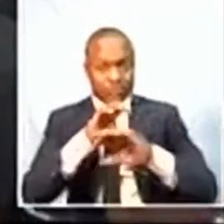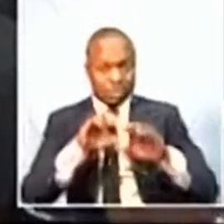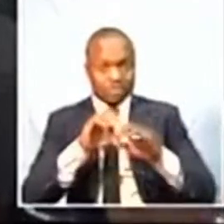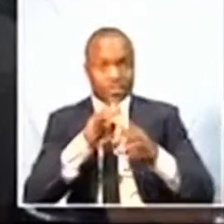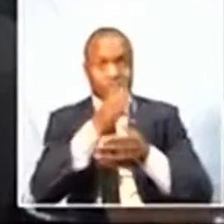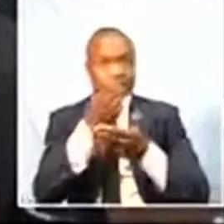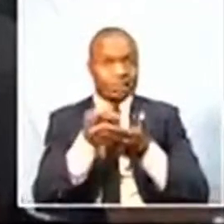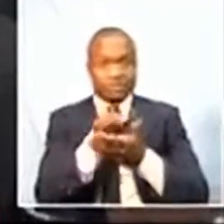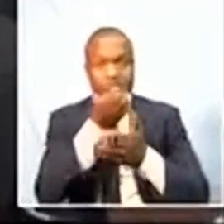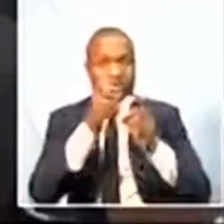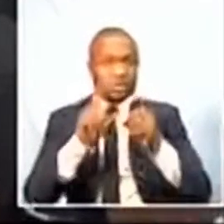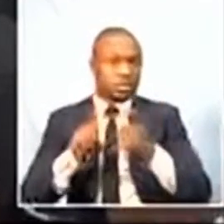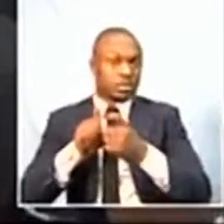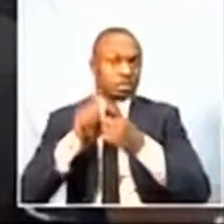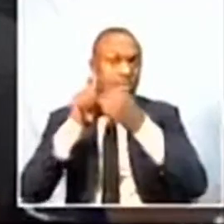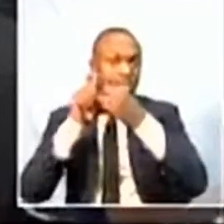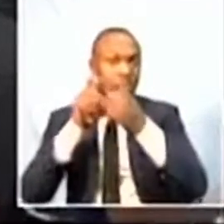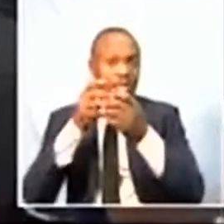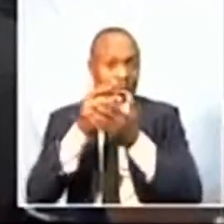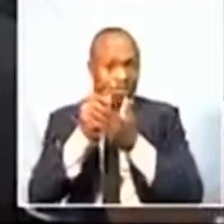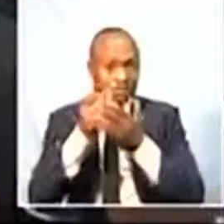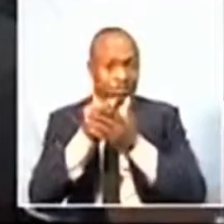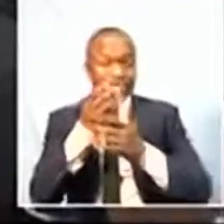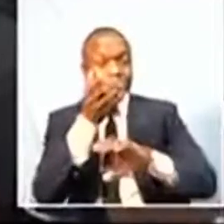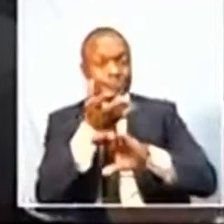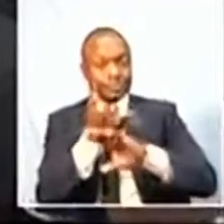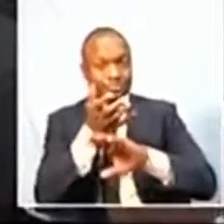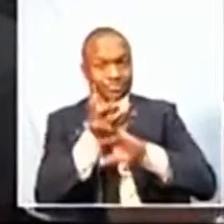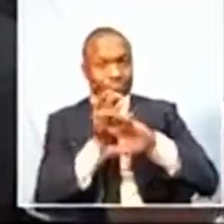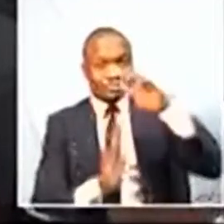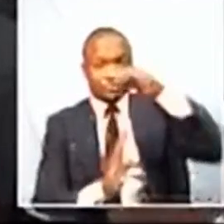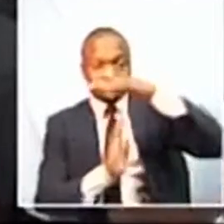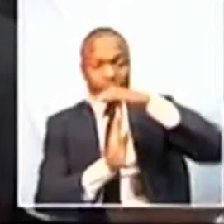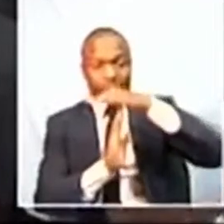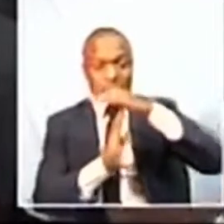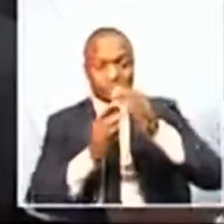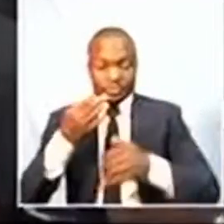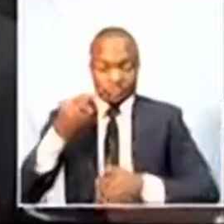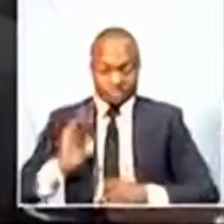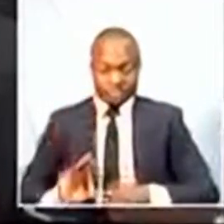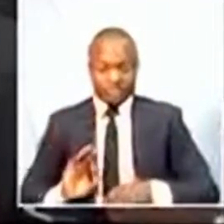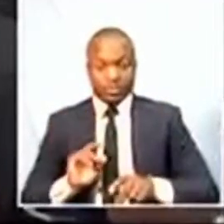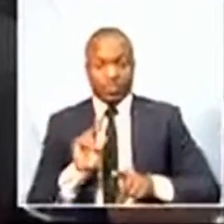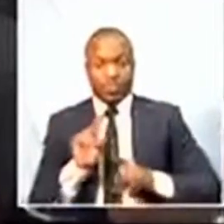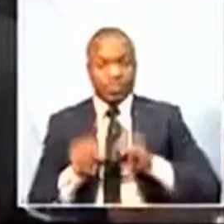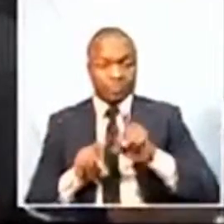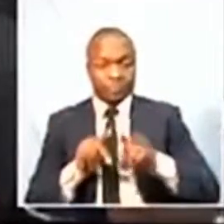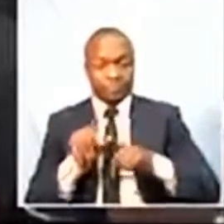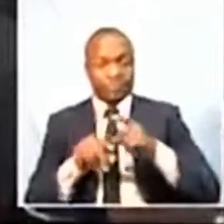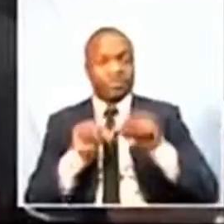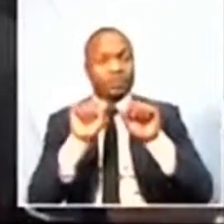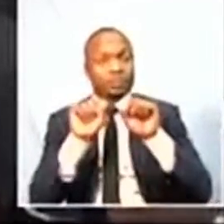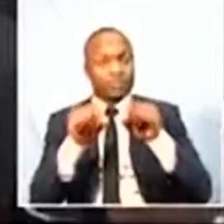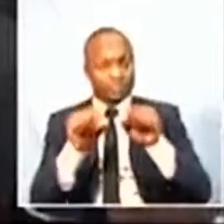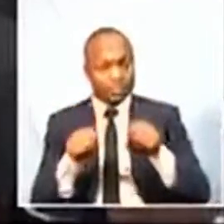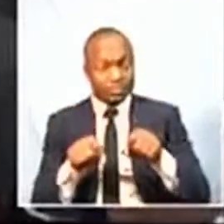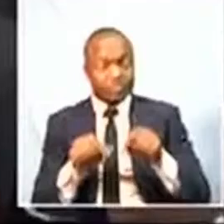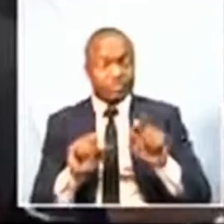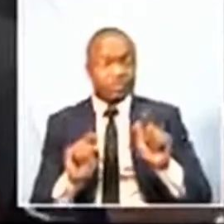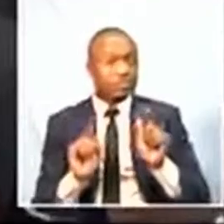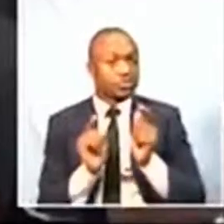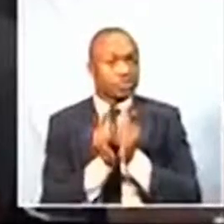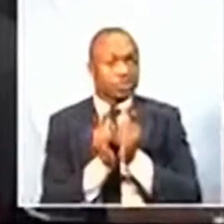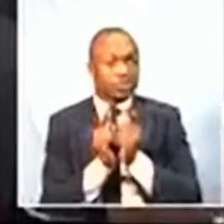economic challenges and financial constraints, limiting beneficiaries' ability to meet